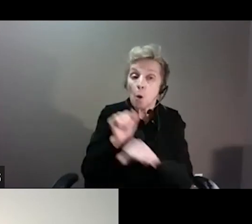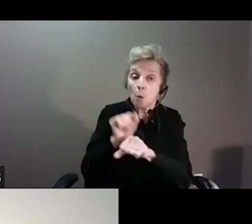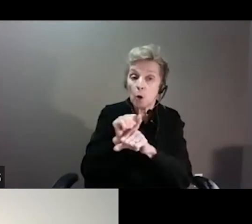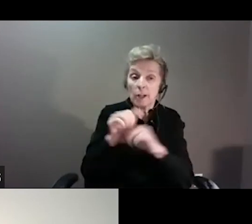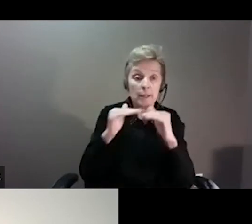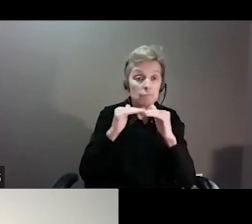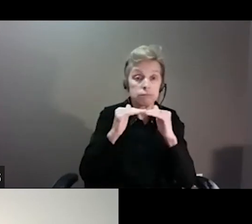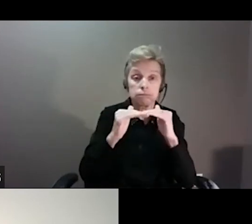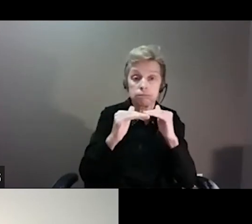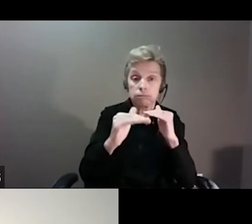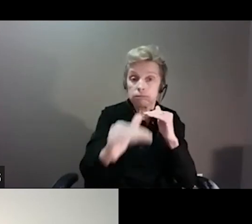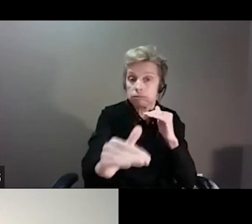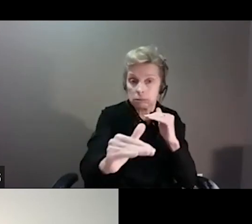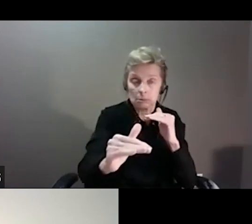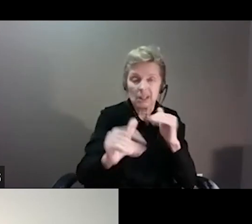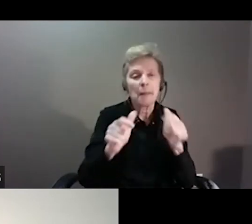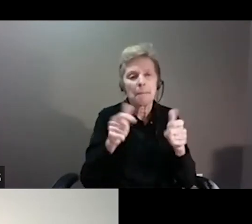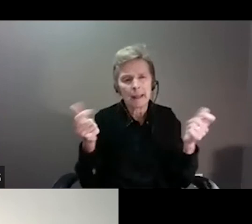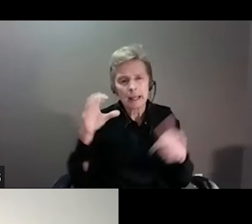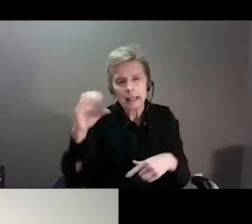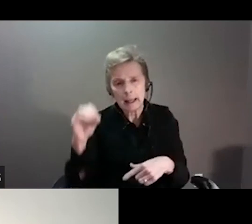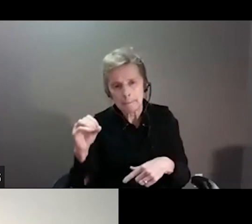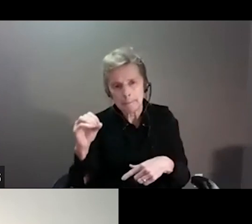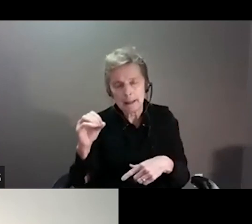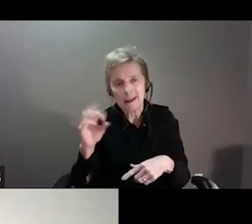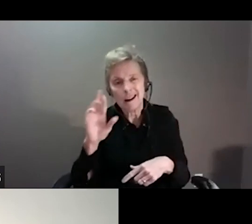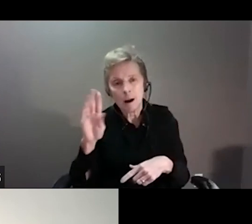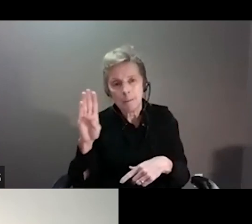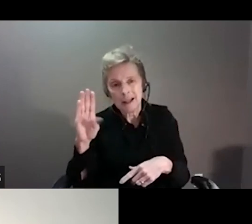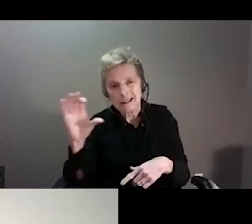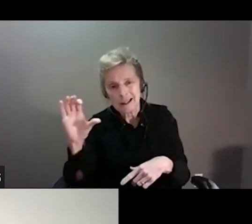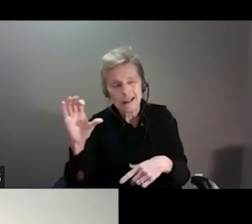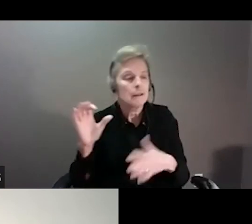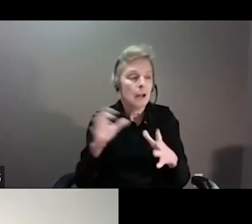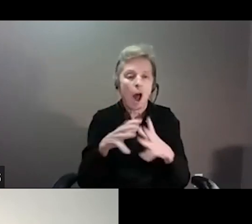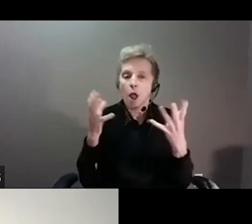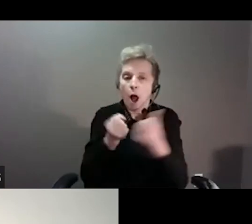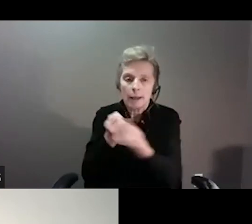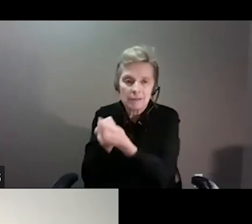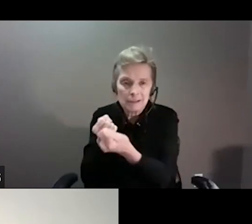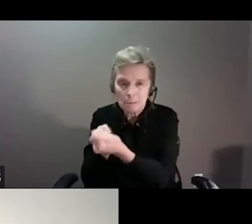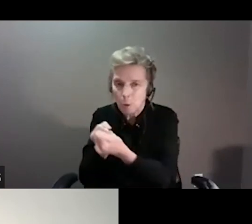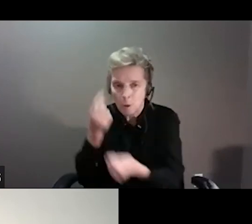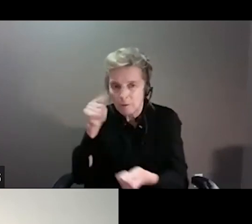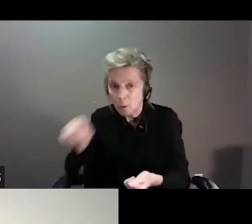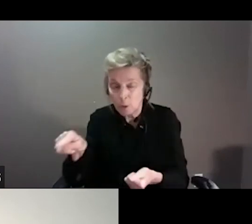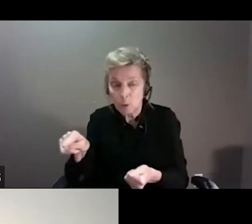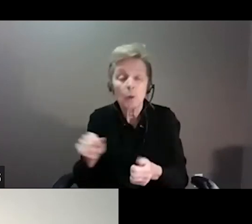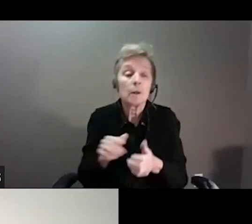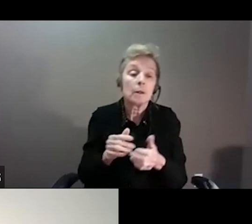in a pretty big corporation that has a lot of support available to you. But I think another point, and maybe